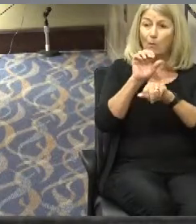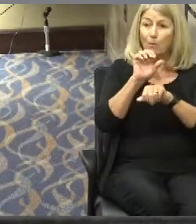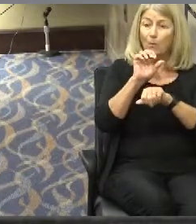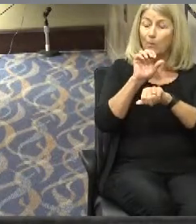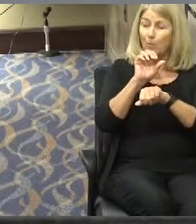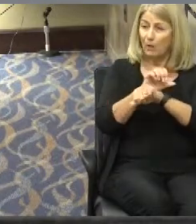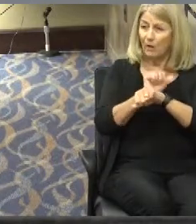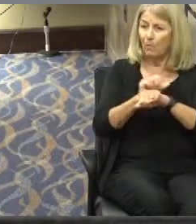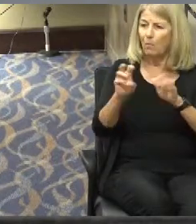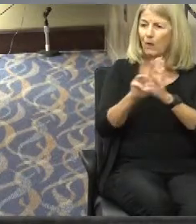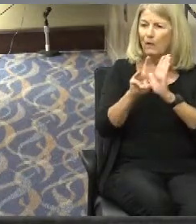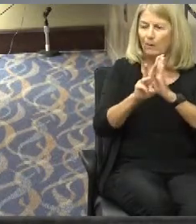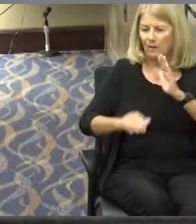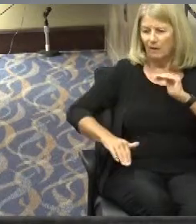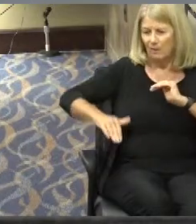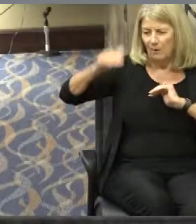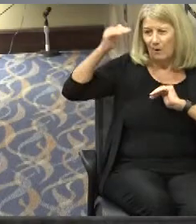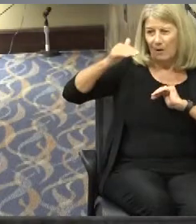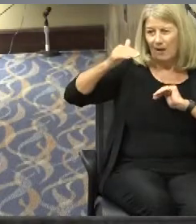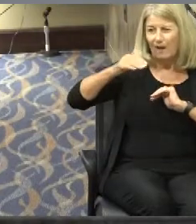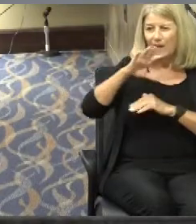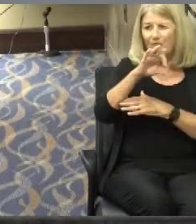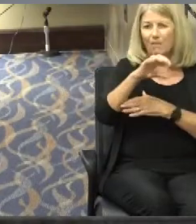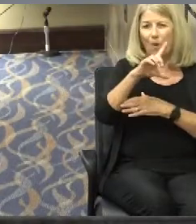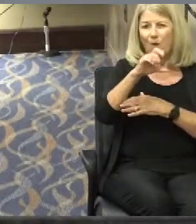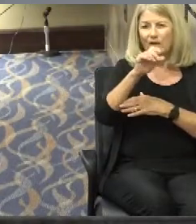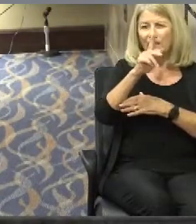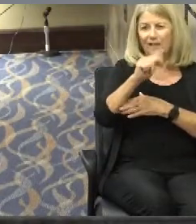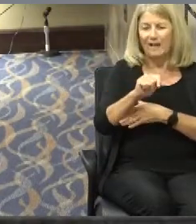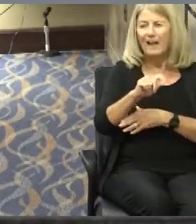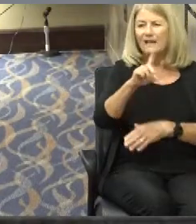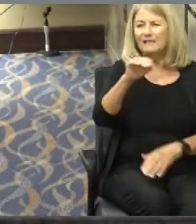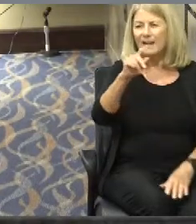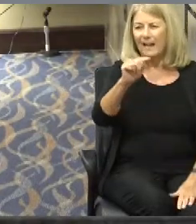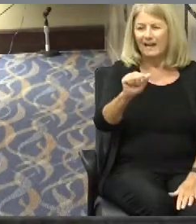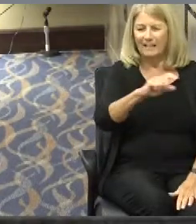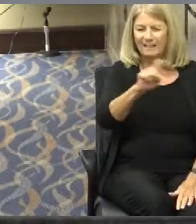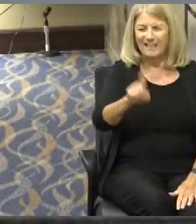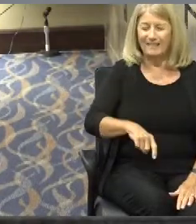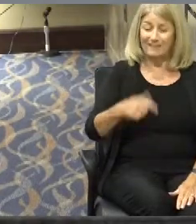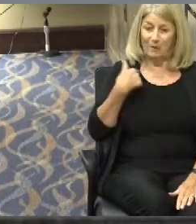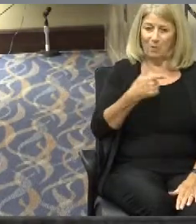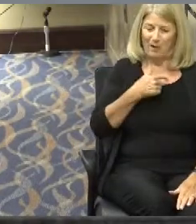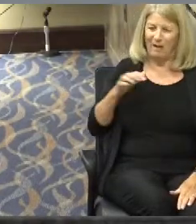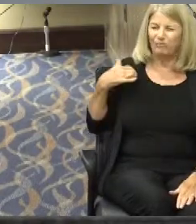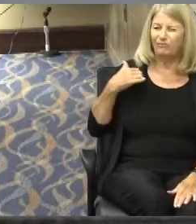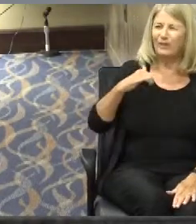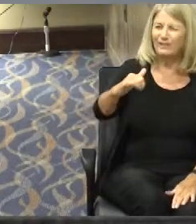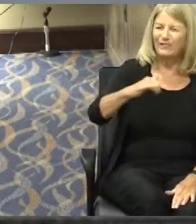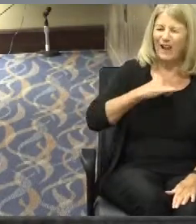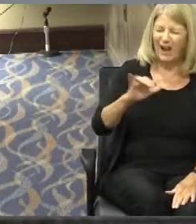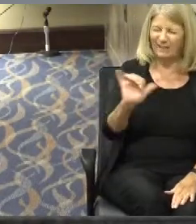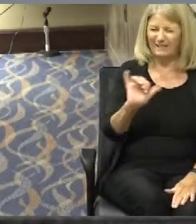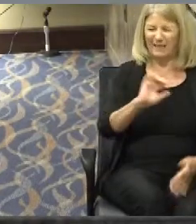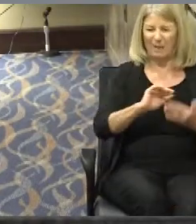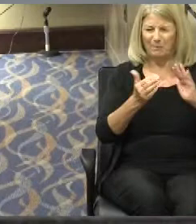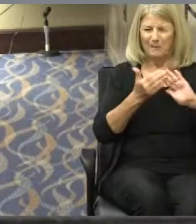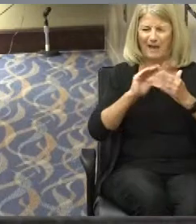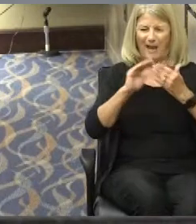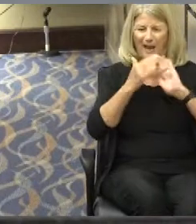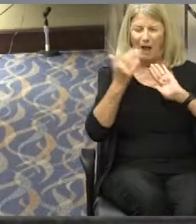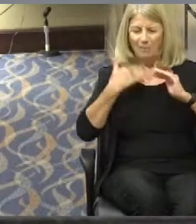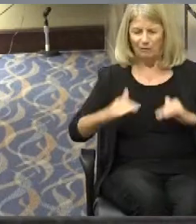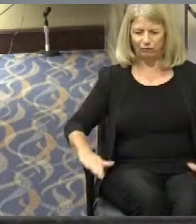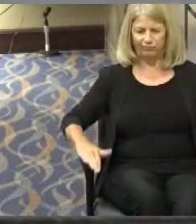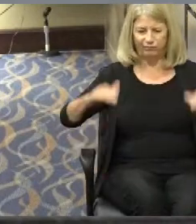grew up in Floydada, Texas. So we share some West Texas roots, me and him. If you don't know much about